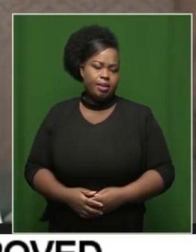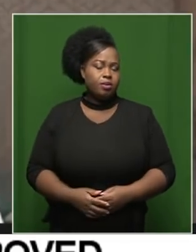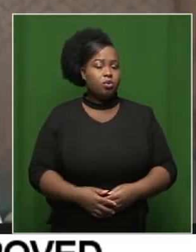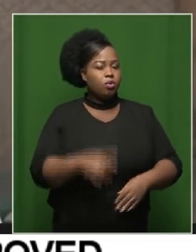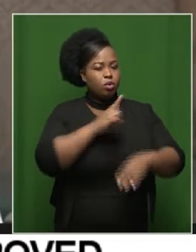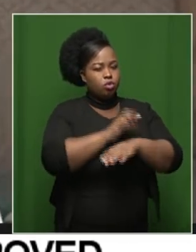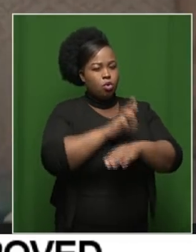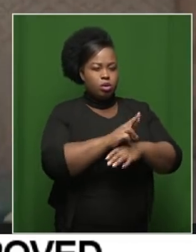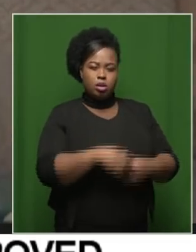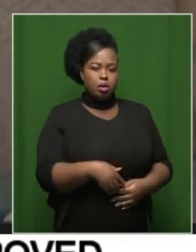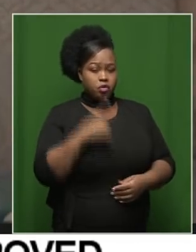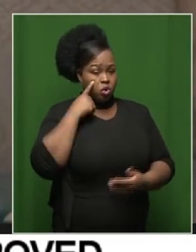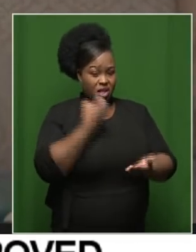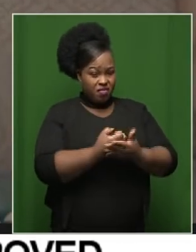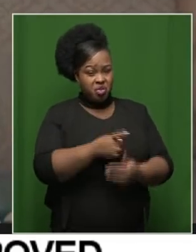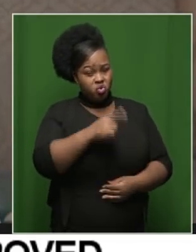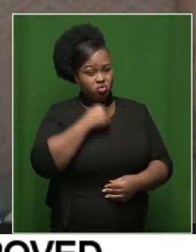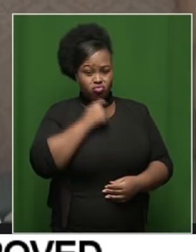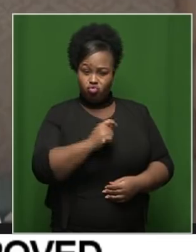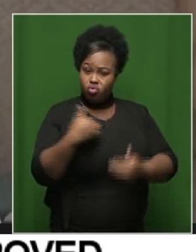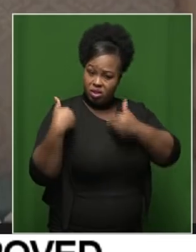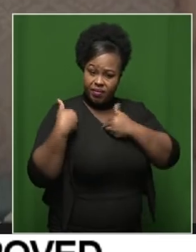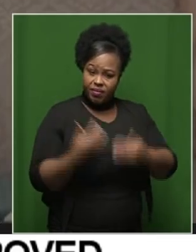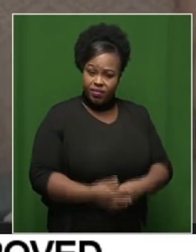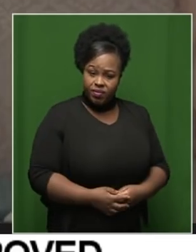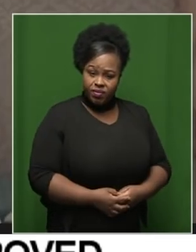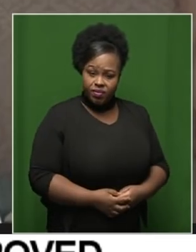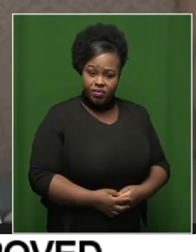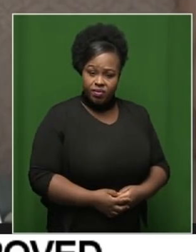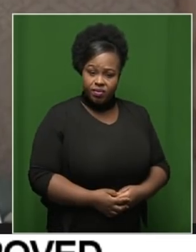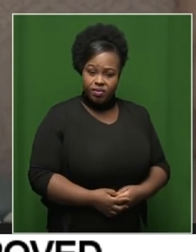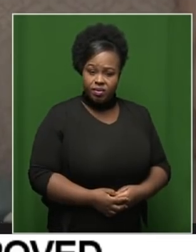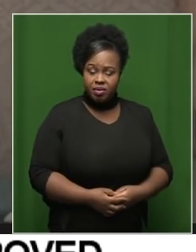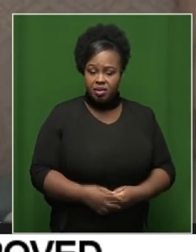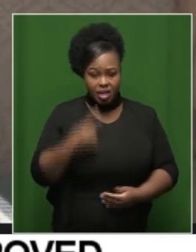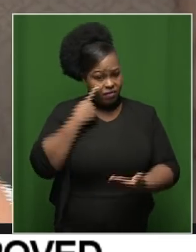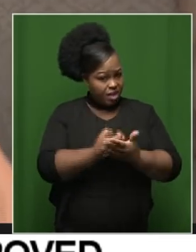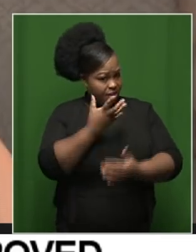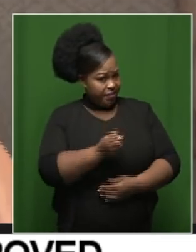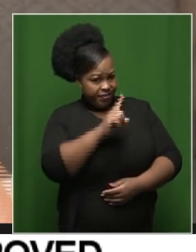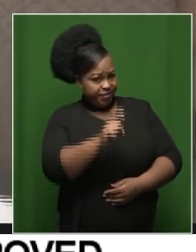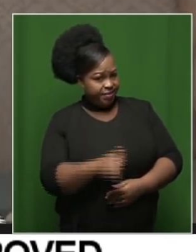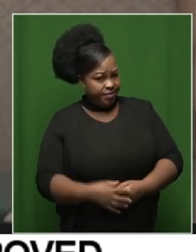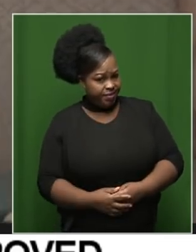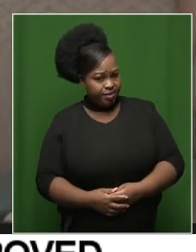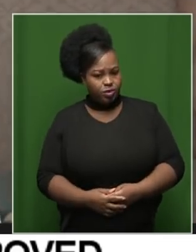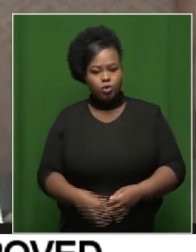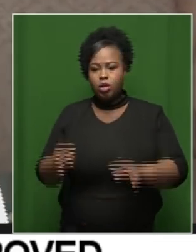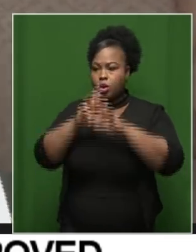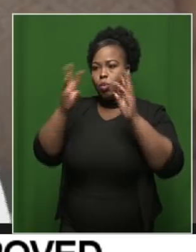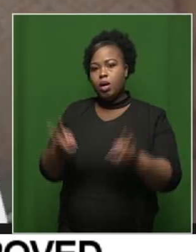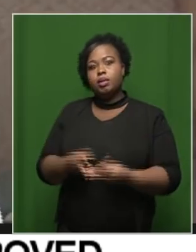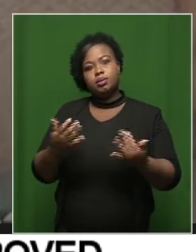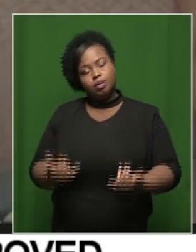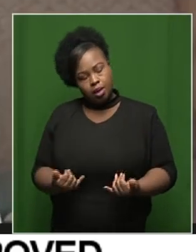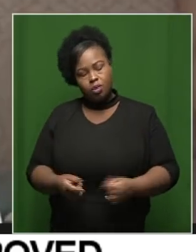what evidence do you have that this is a safe drug to use? Well, with the way the world is now, we call it like a fishbowl. There's